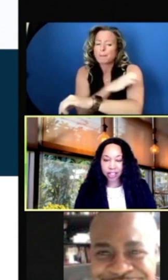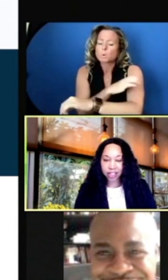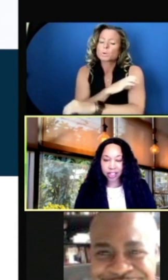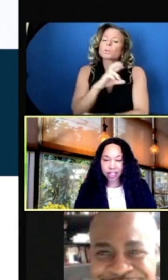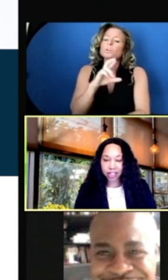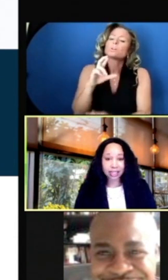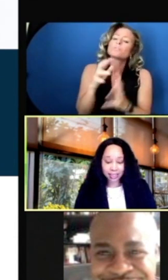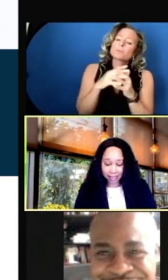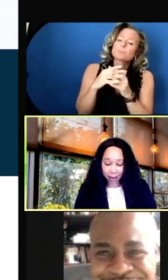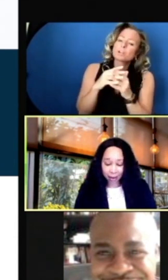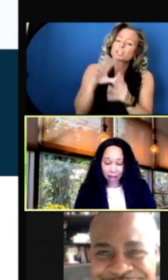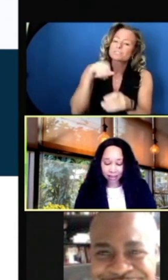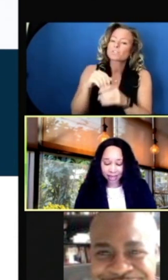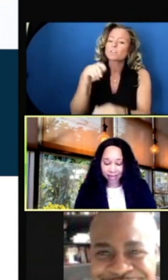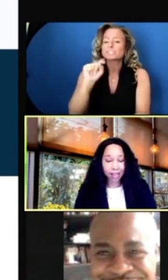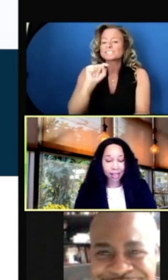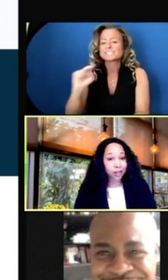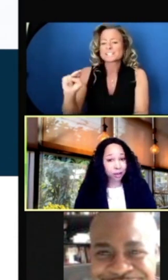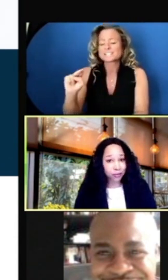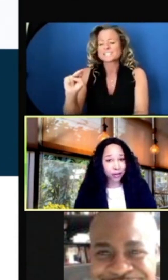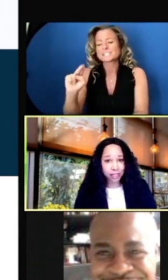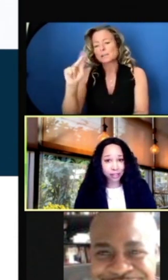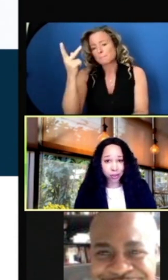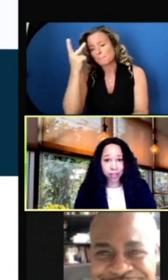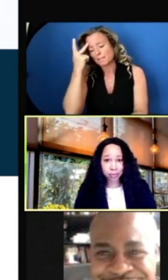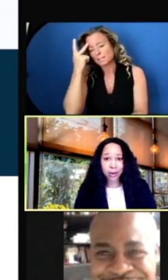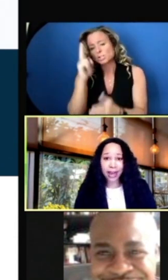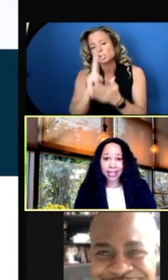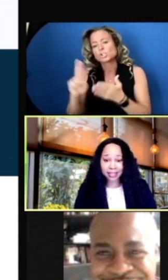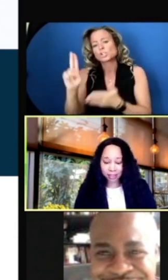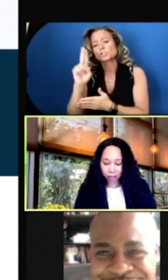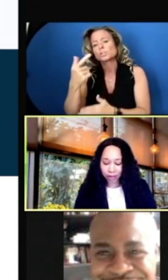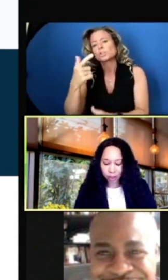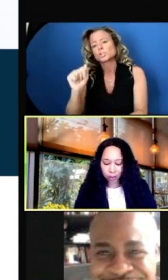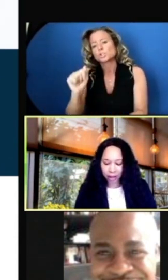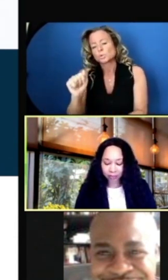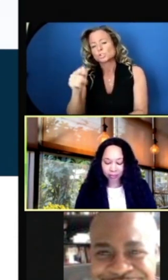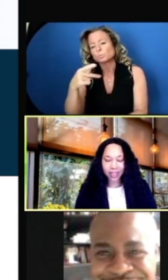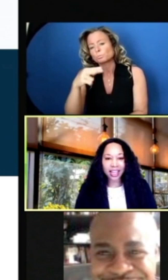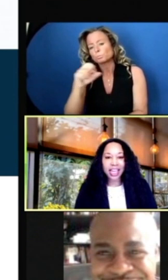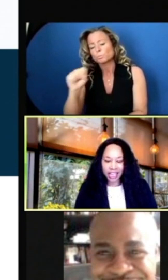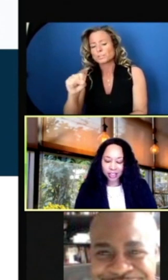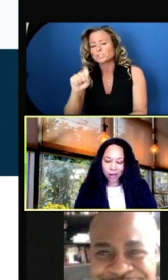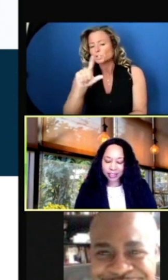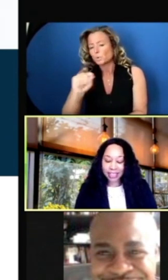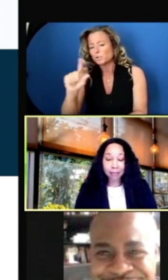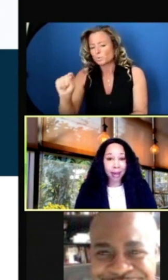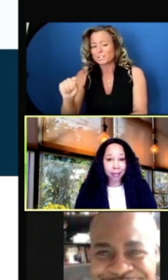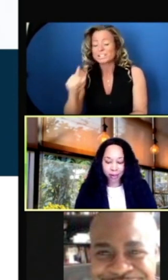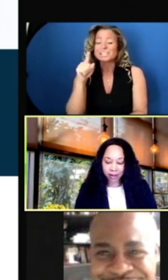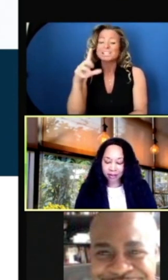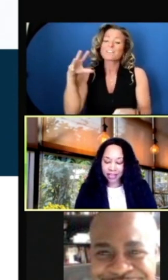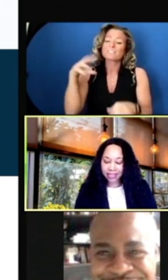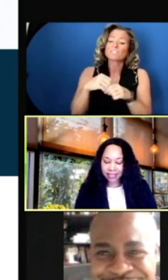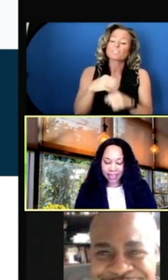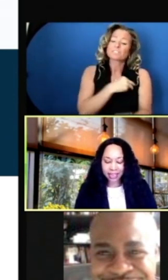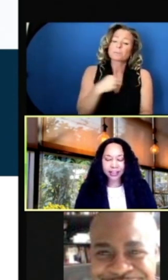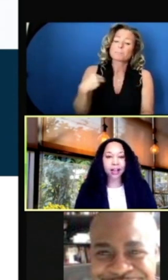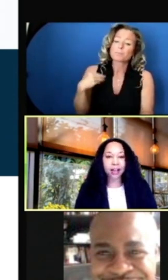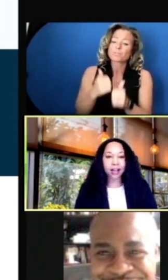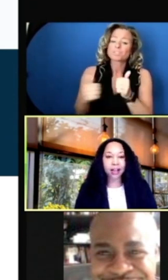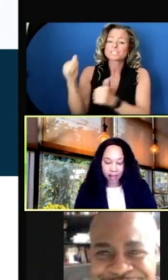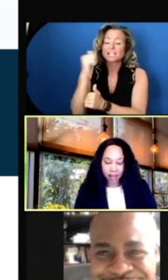Polarization in Tennessee Politics, University of Georgia Press, 2020. He serves as a member of the